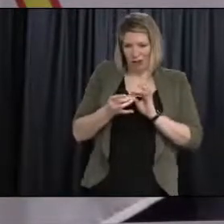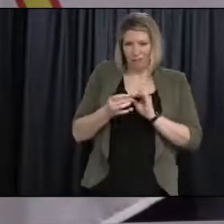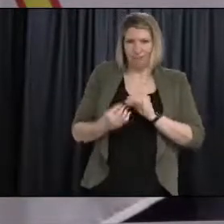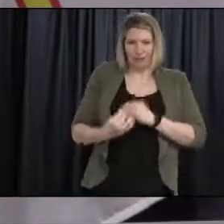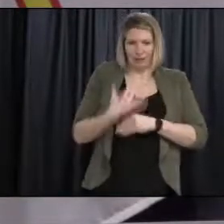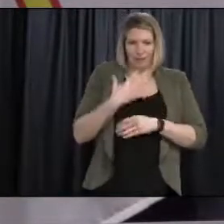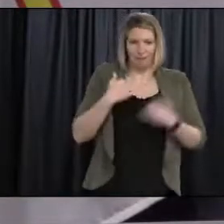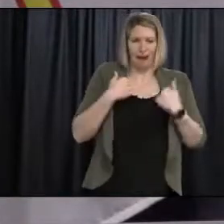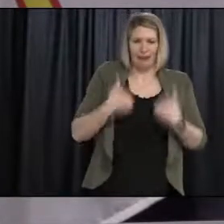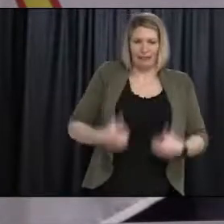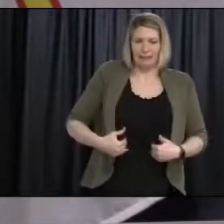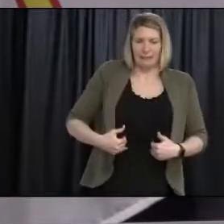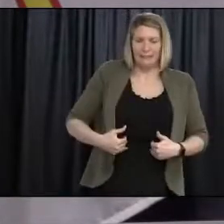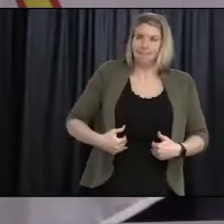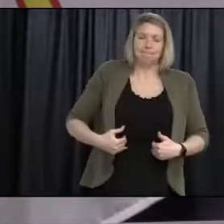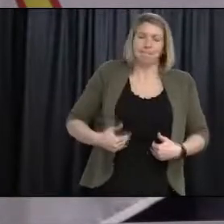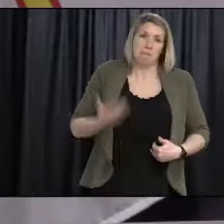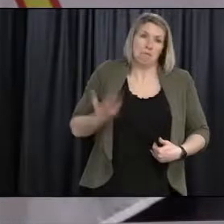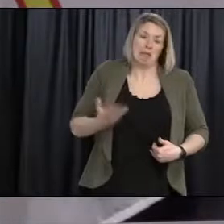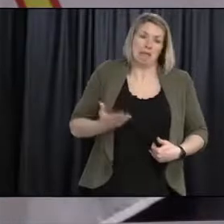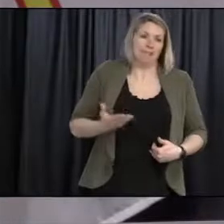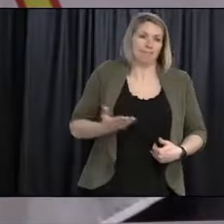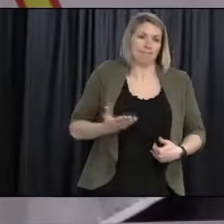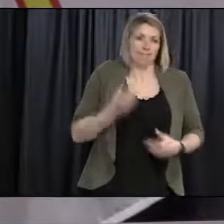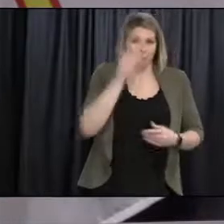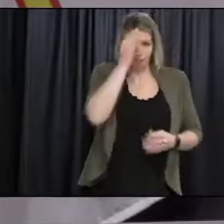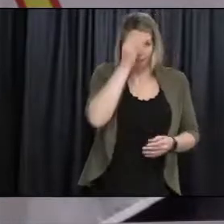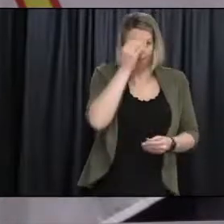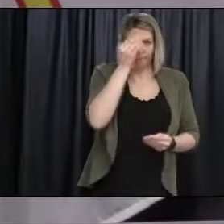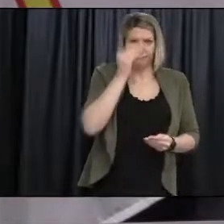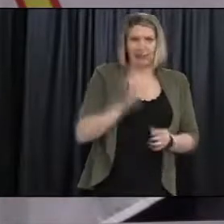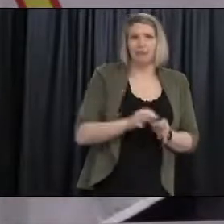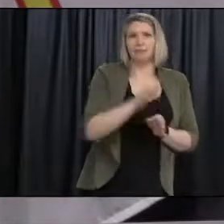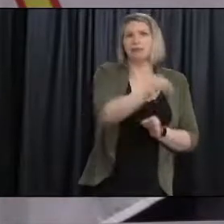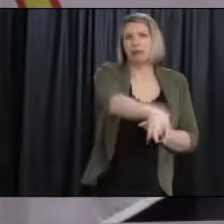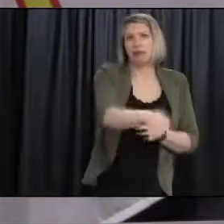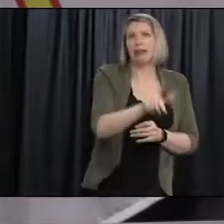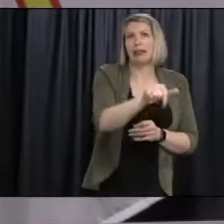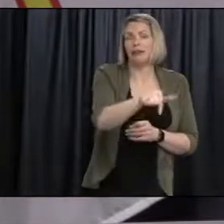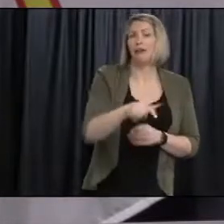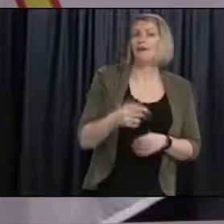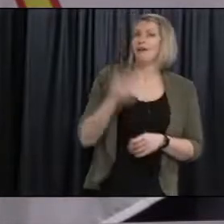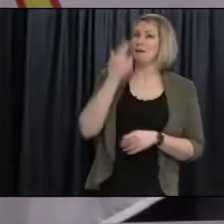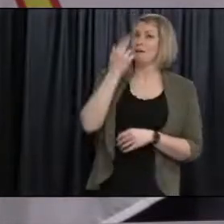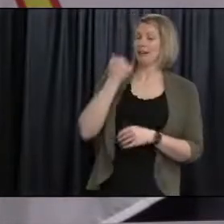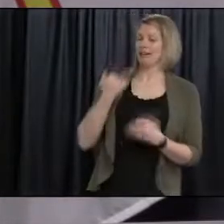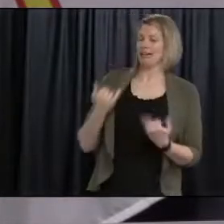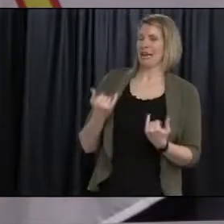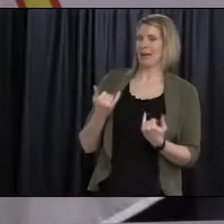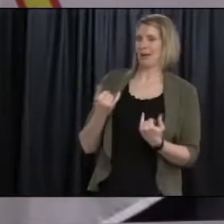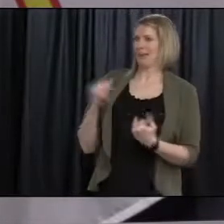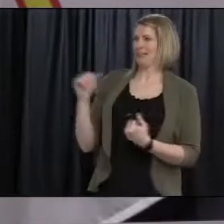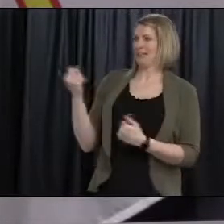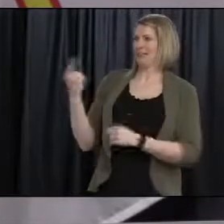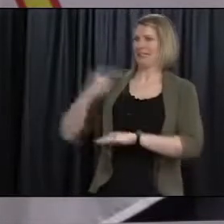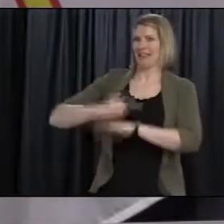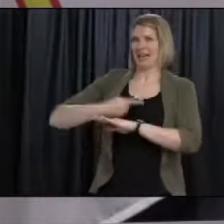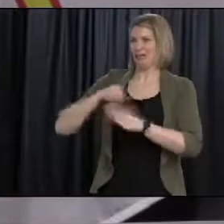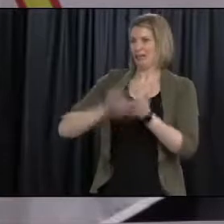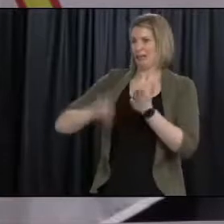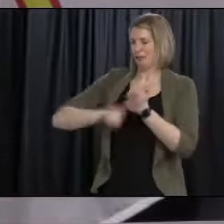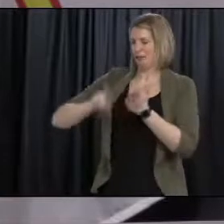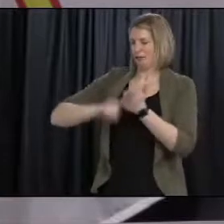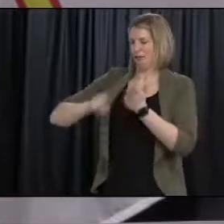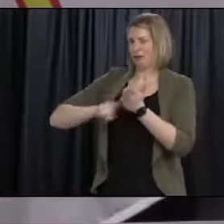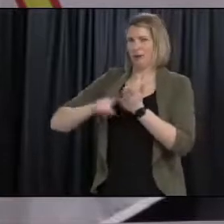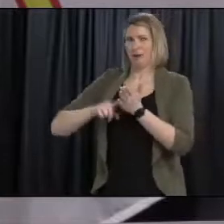those answers. I mean, I think it's amazing the amount of information that we actually do have at this point, 10 days later,